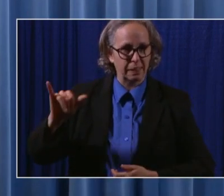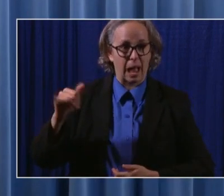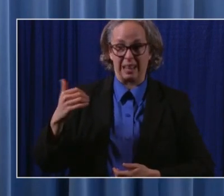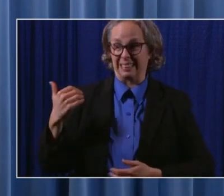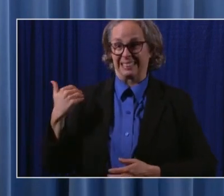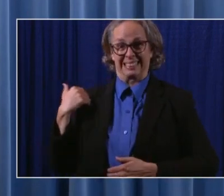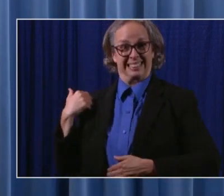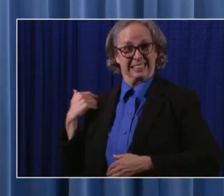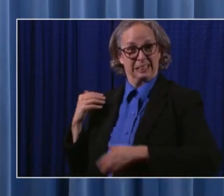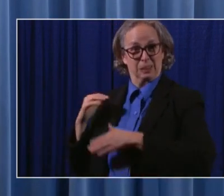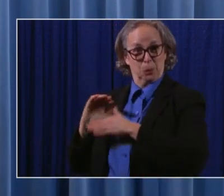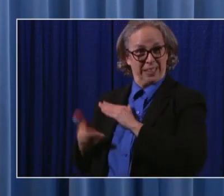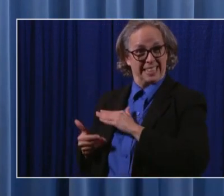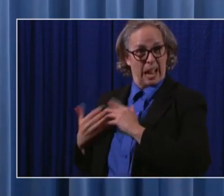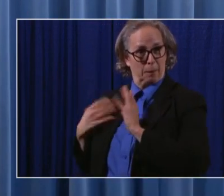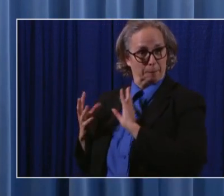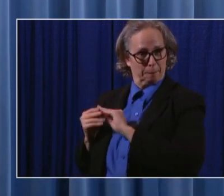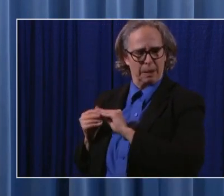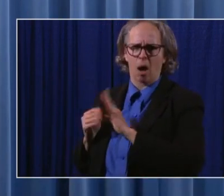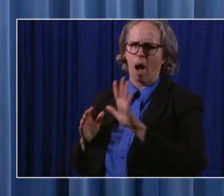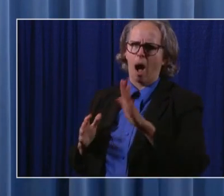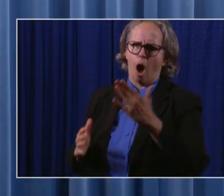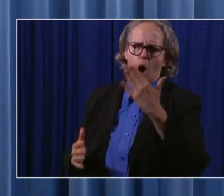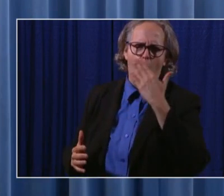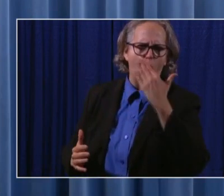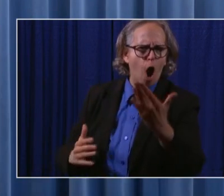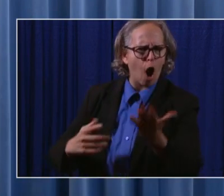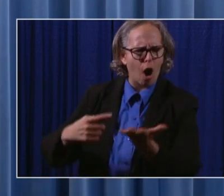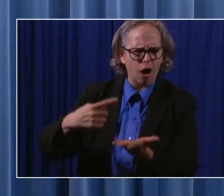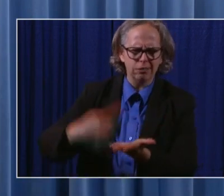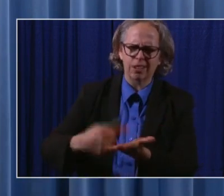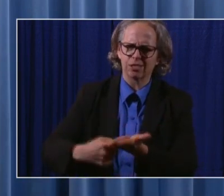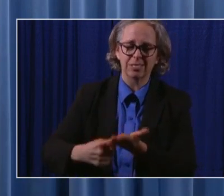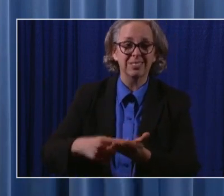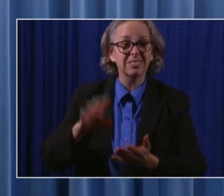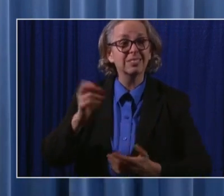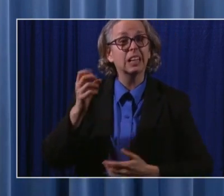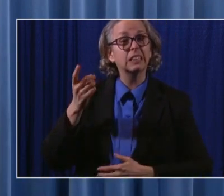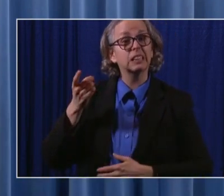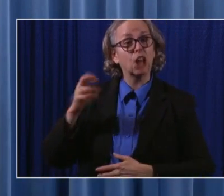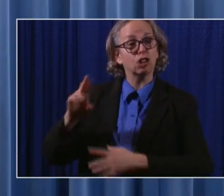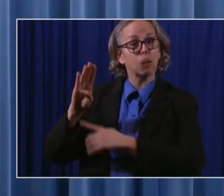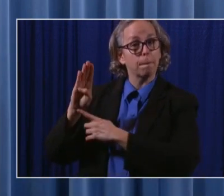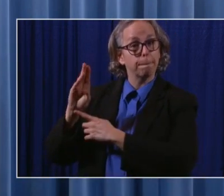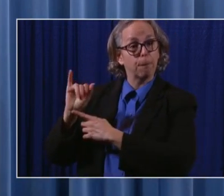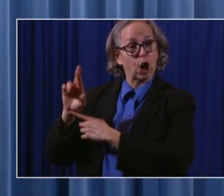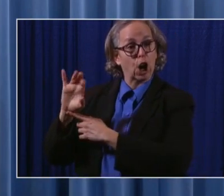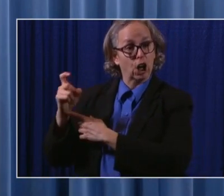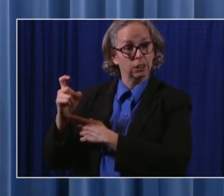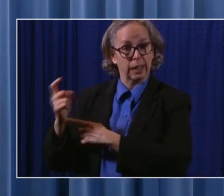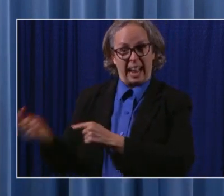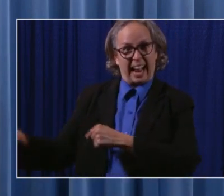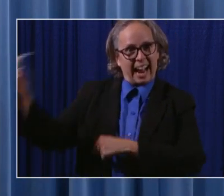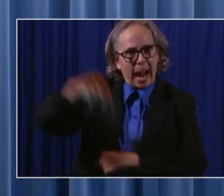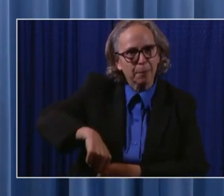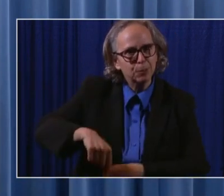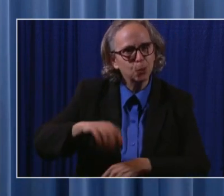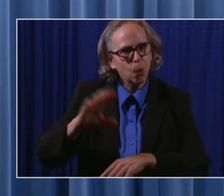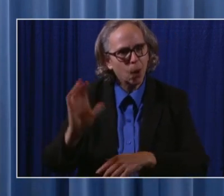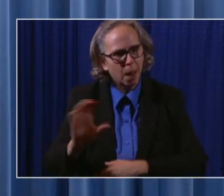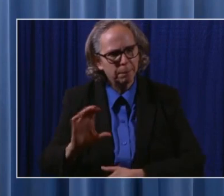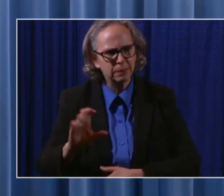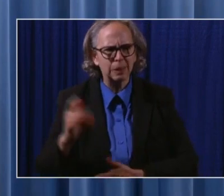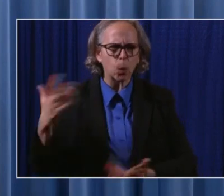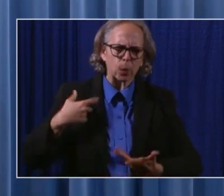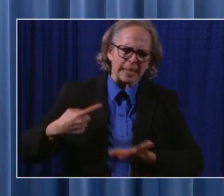did it primarily virtually. She was in Columbus. She gave us kind of her take on what was going on. She has